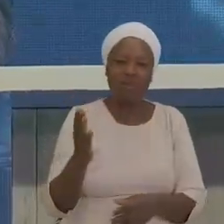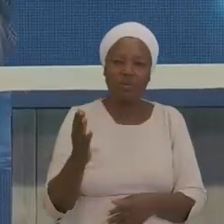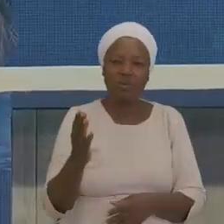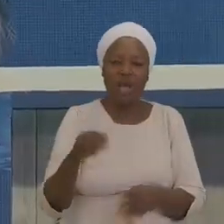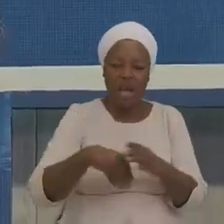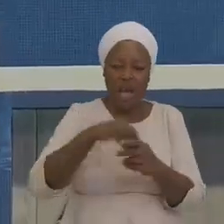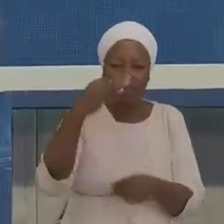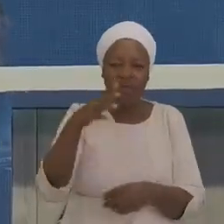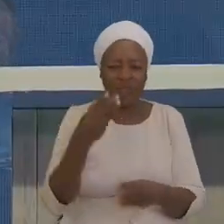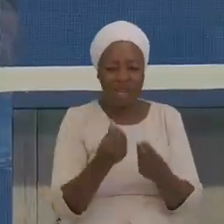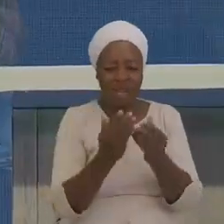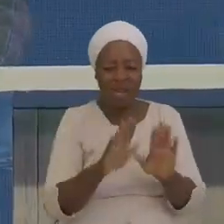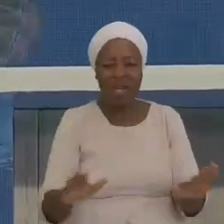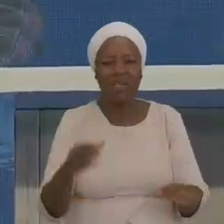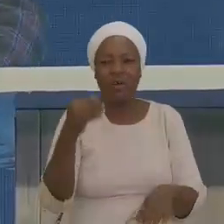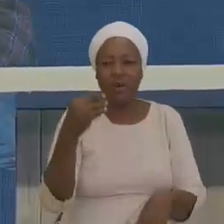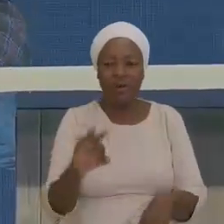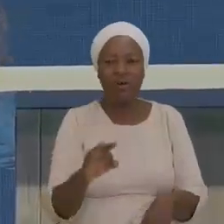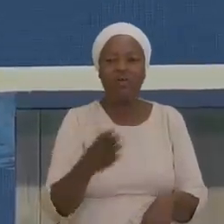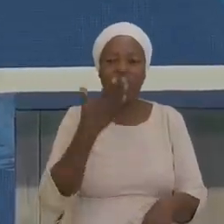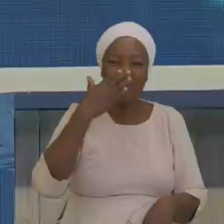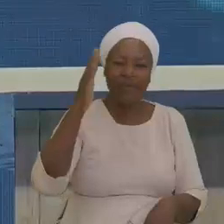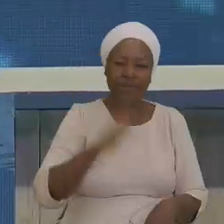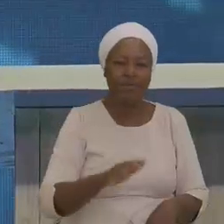out of the land of evil.